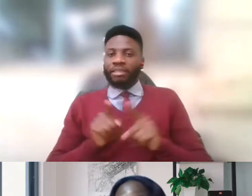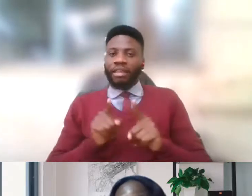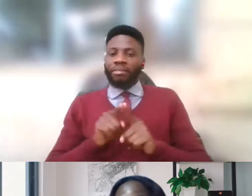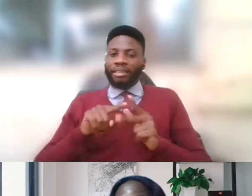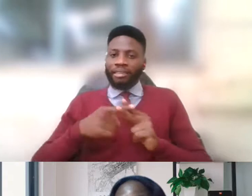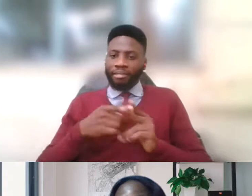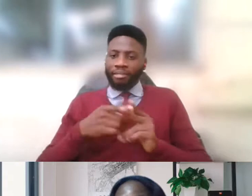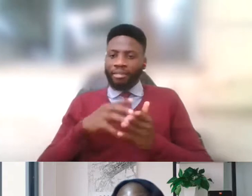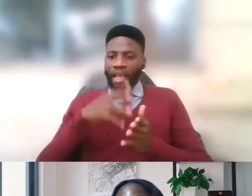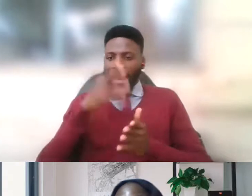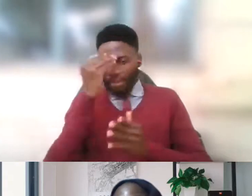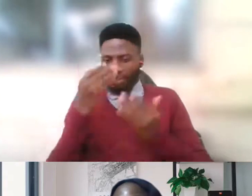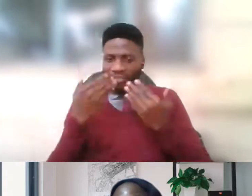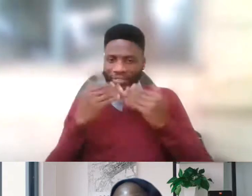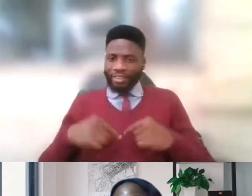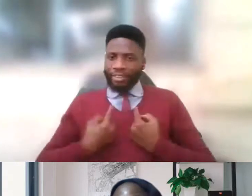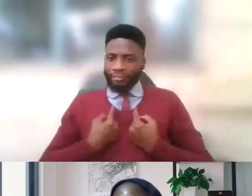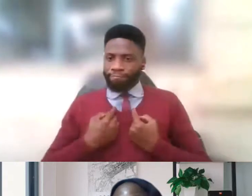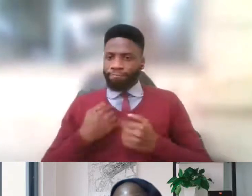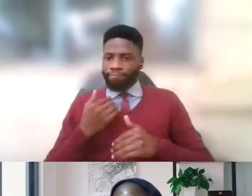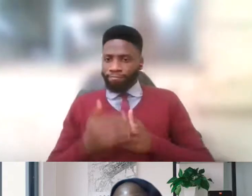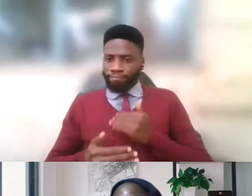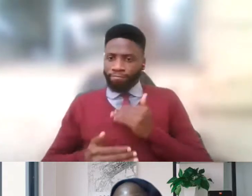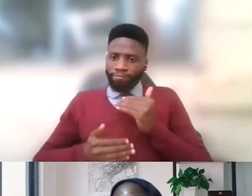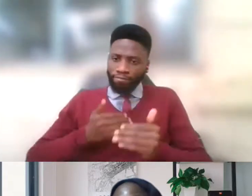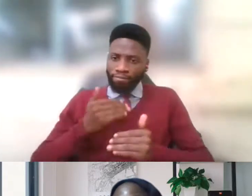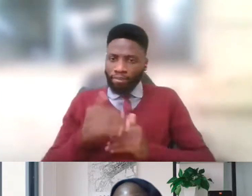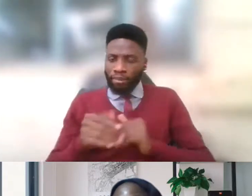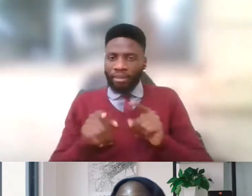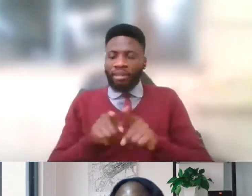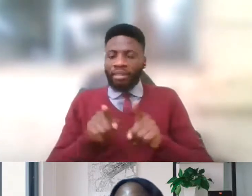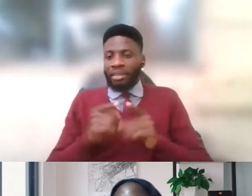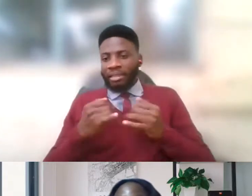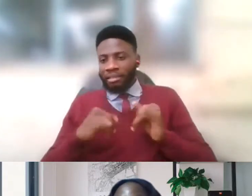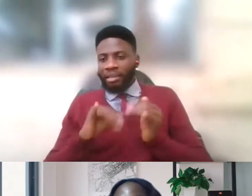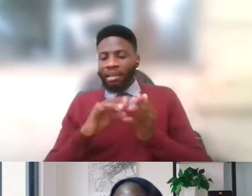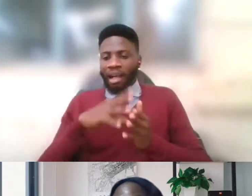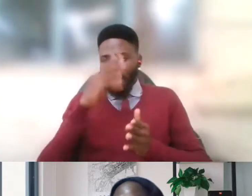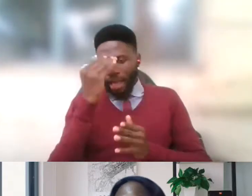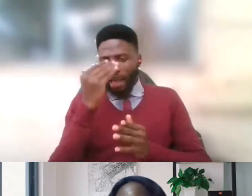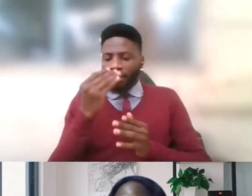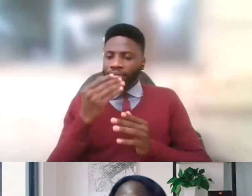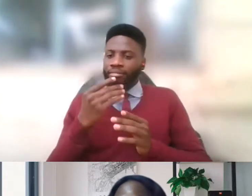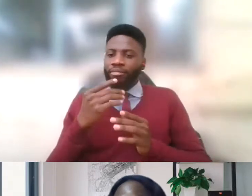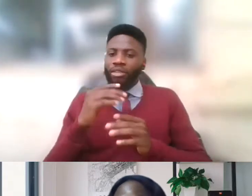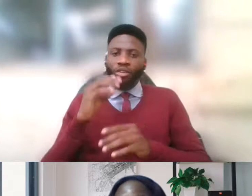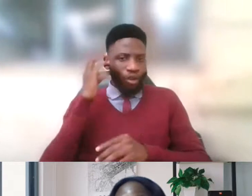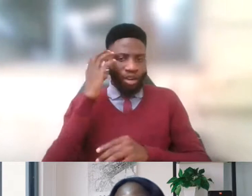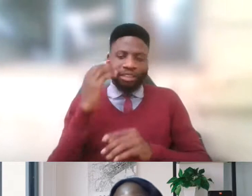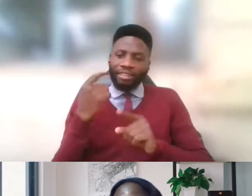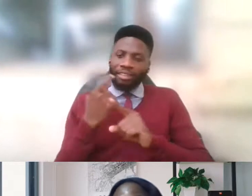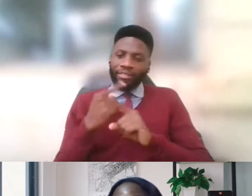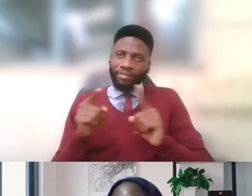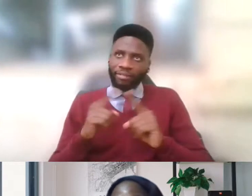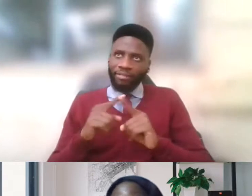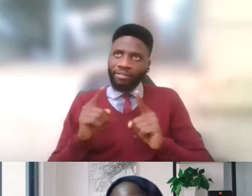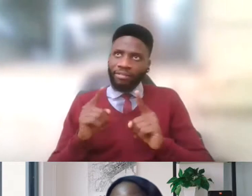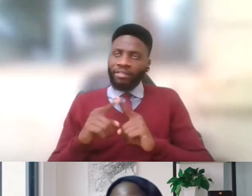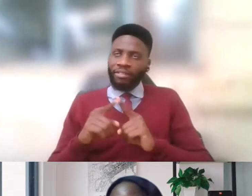Now, you will always have an element of a core skill that becomes the predominant skill in the business. You